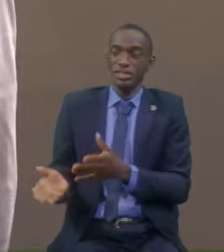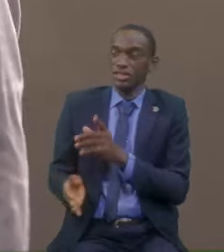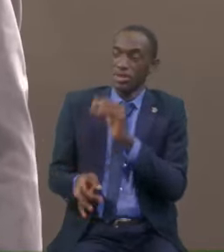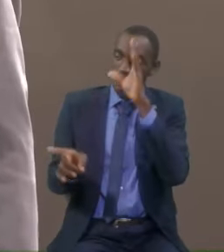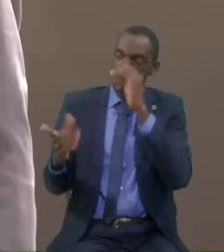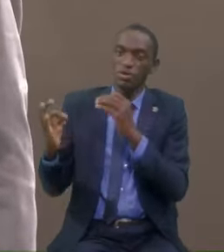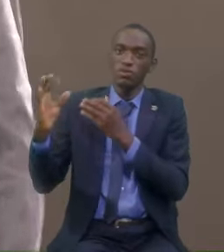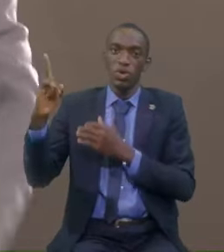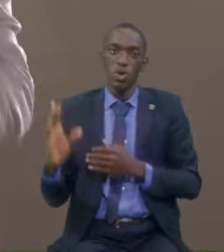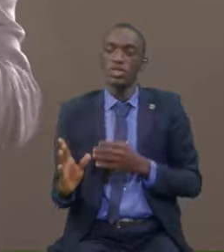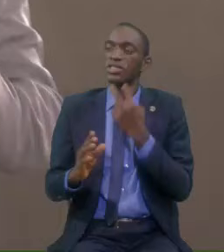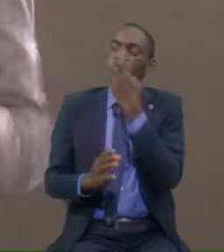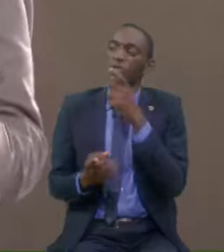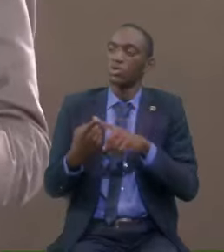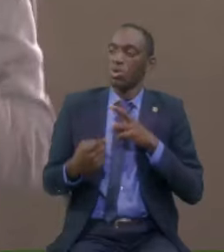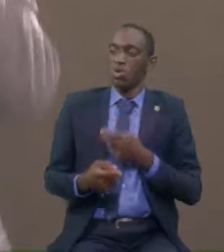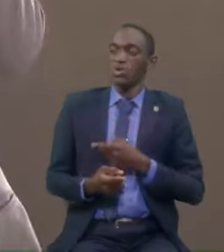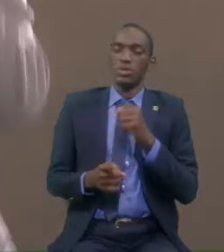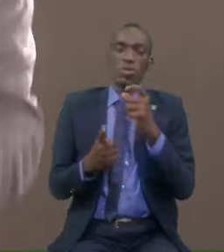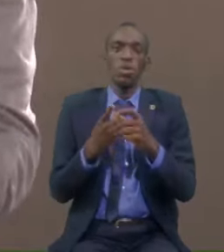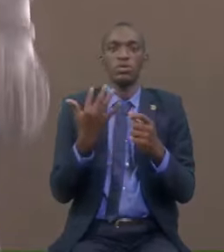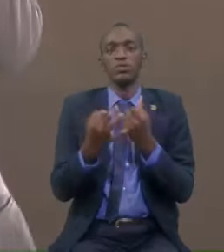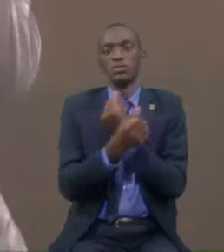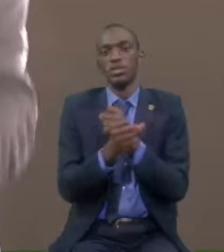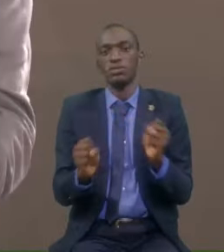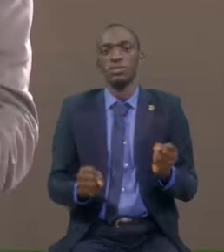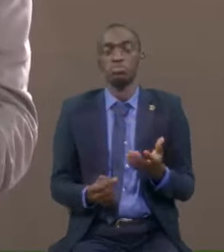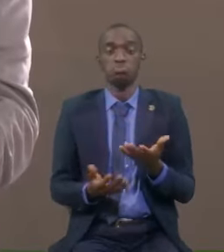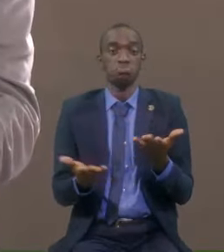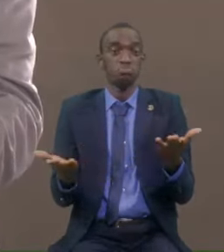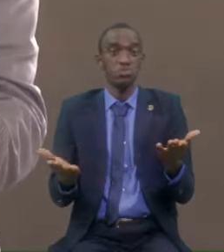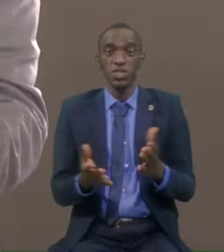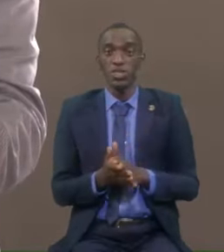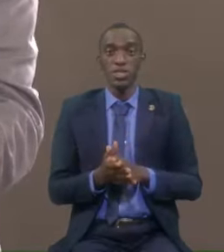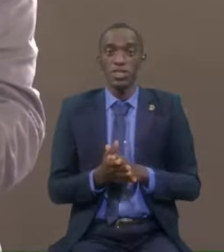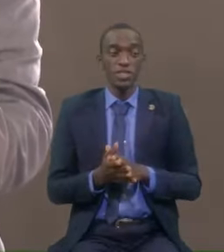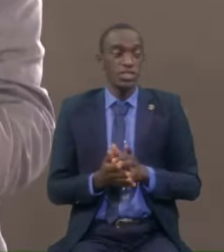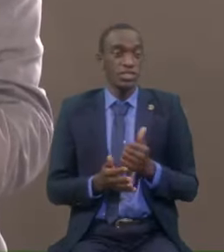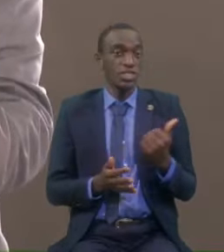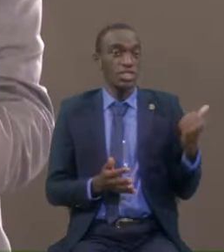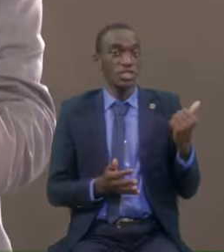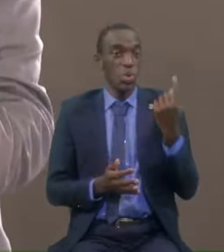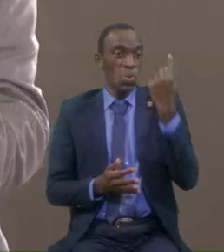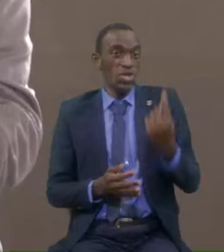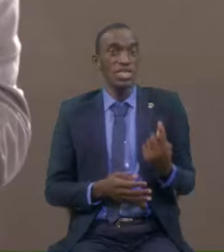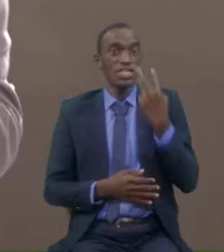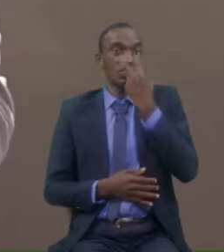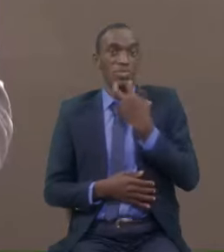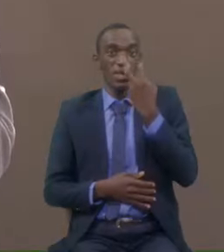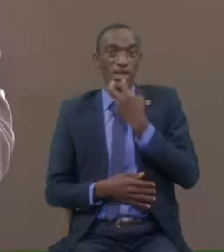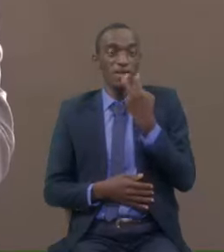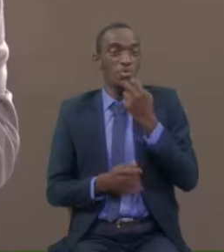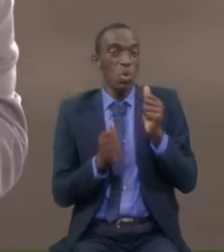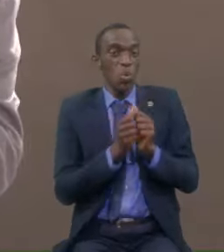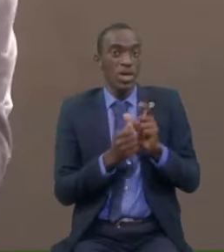of salvation. Well, she was the only person talking, but her spirit seen her,